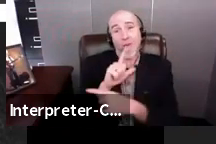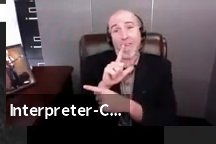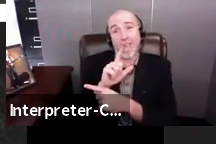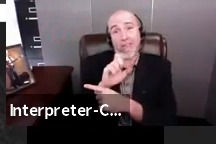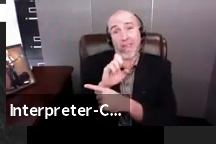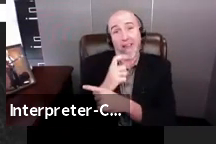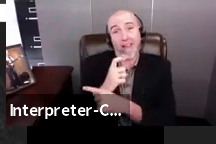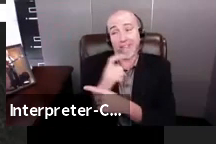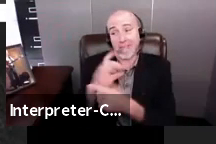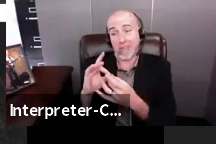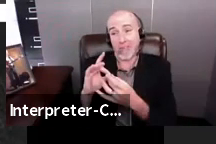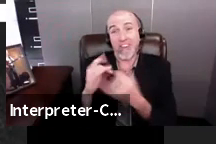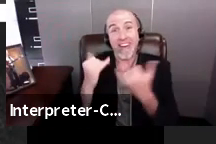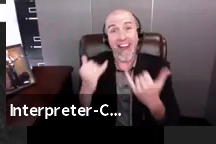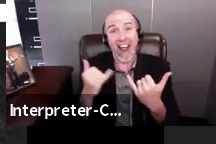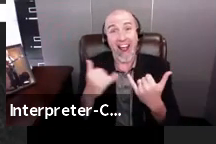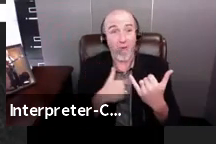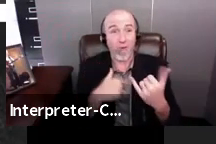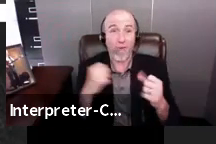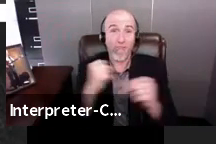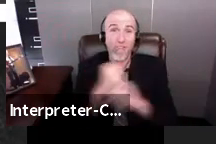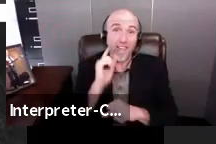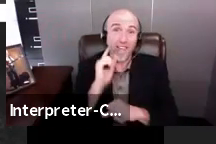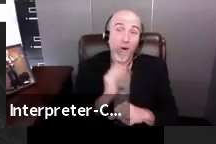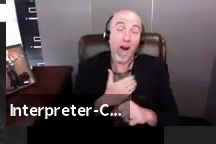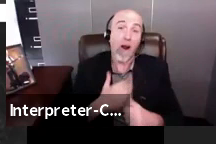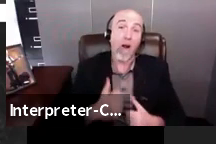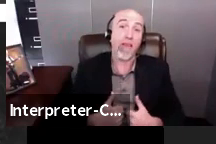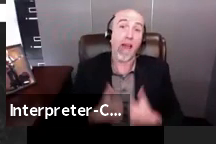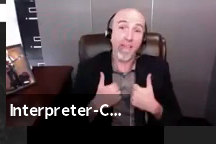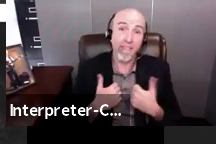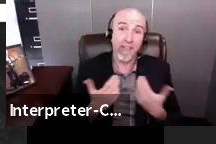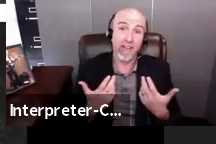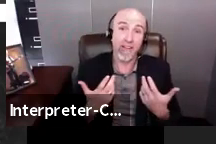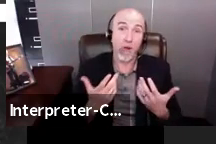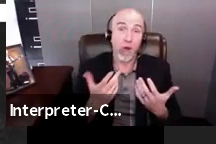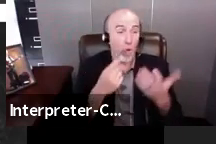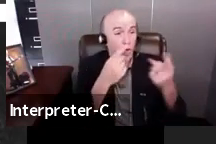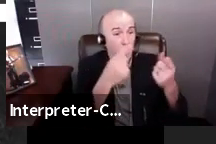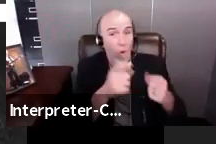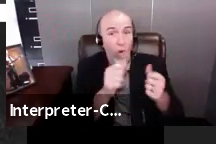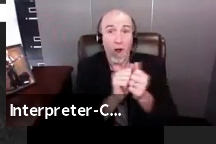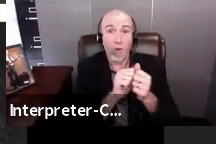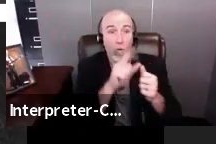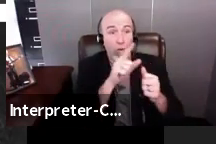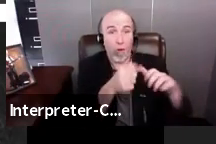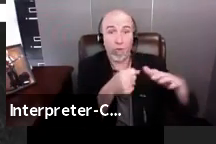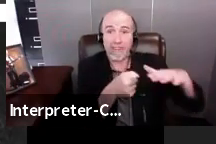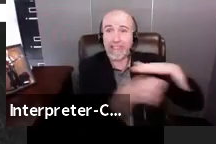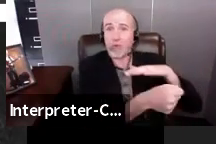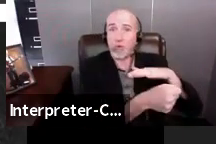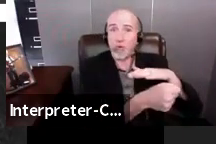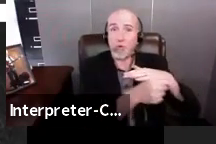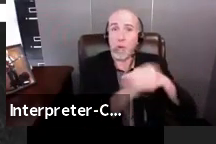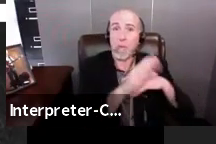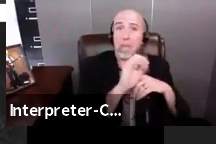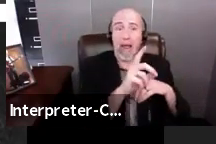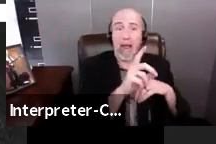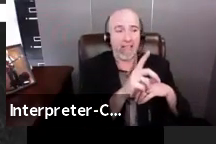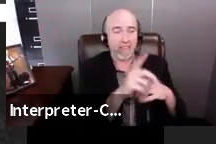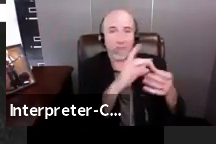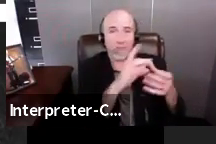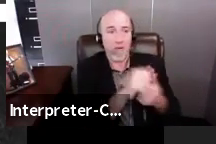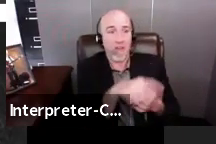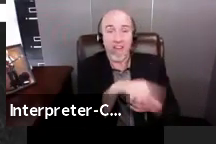fighting for our life in terms of what's going on with our institutionally biased in terms of that. You